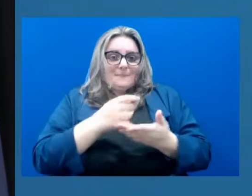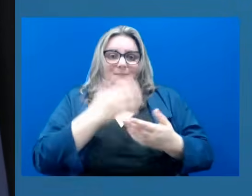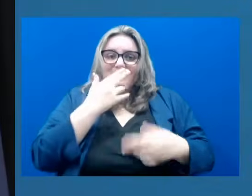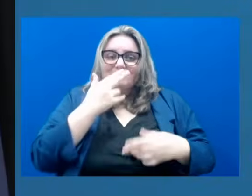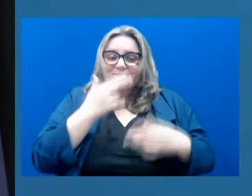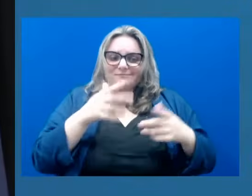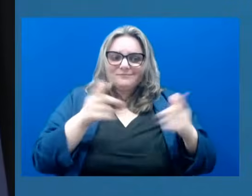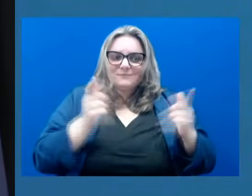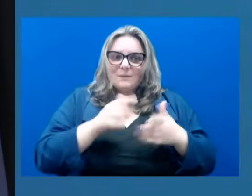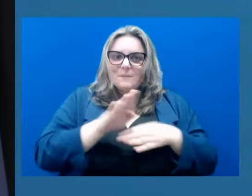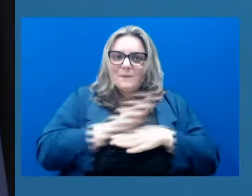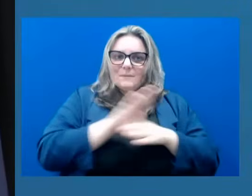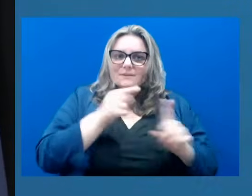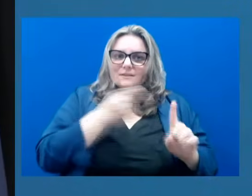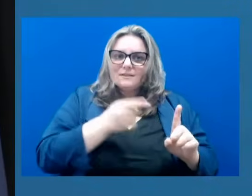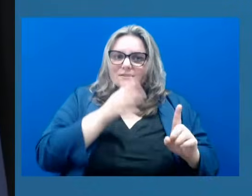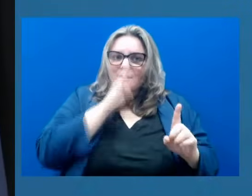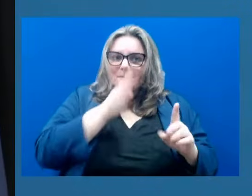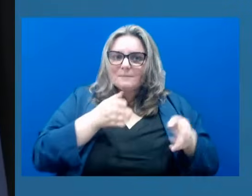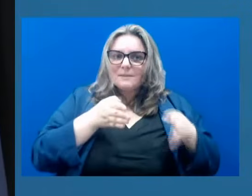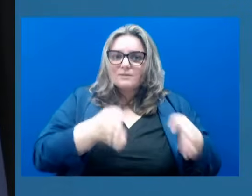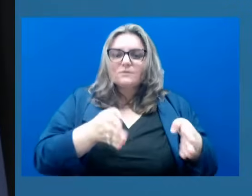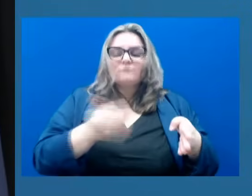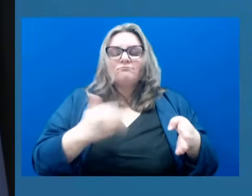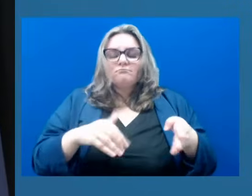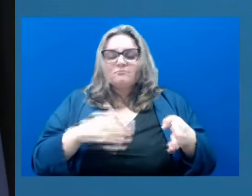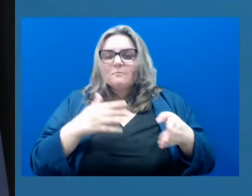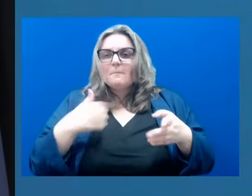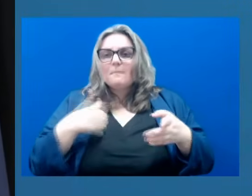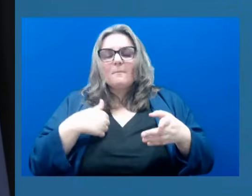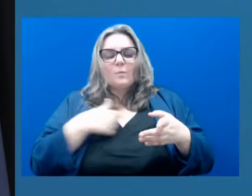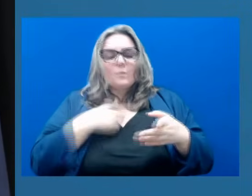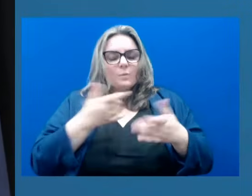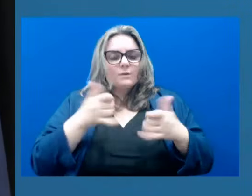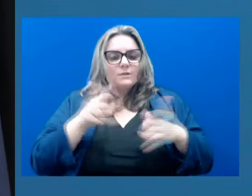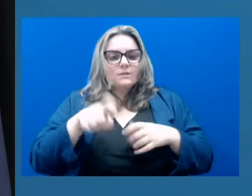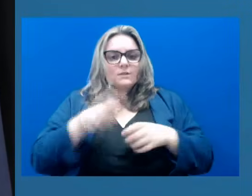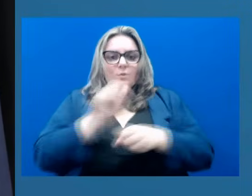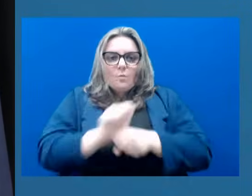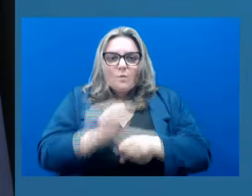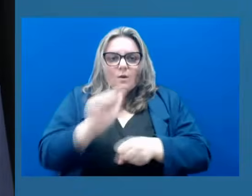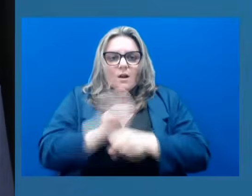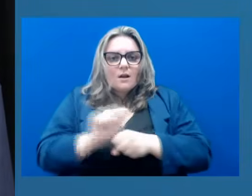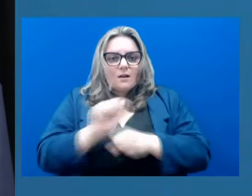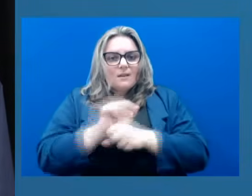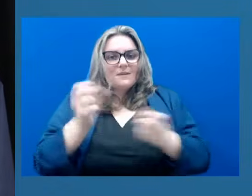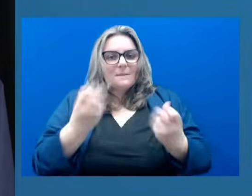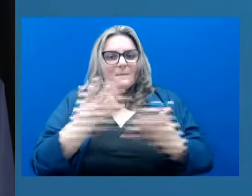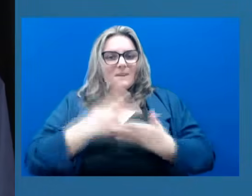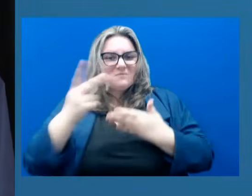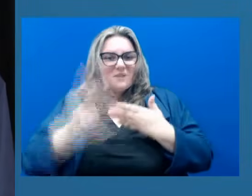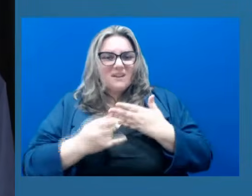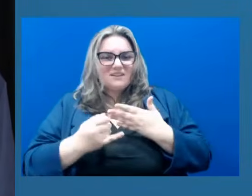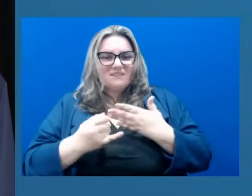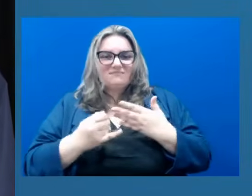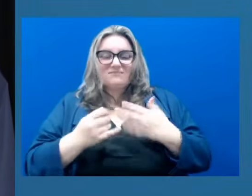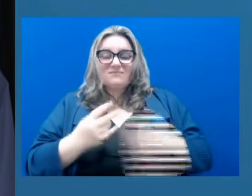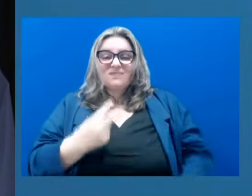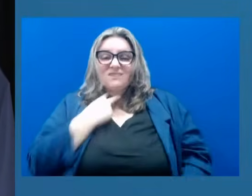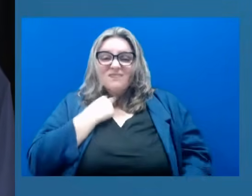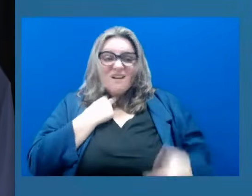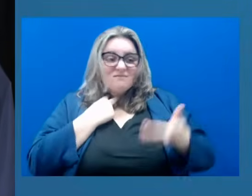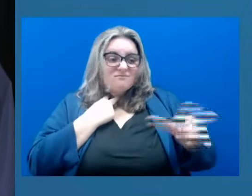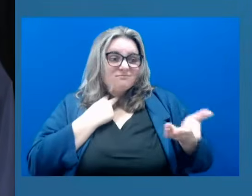But our work is far from done, and too many projects are stuck in regulatory hell, and it is hell. I spent 14 years on a